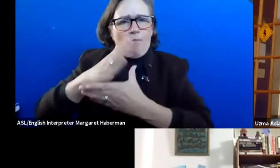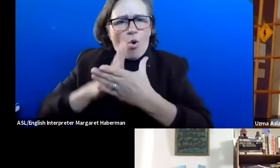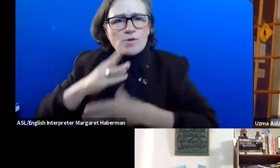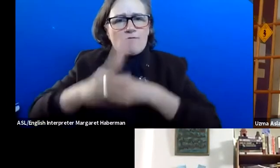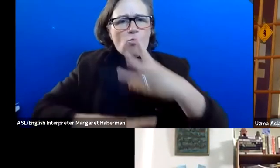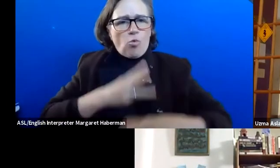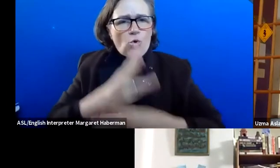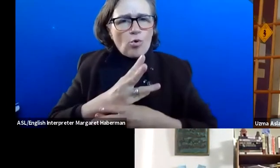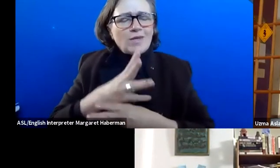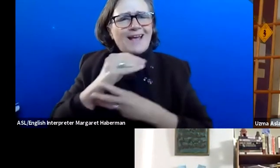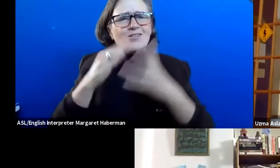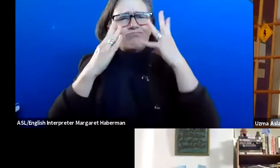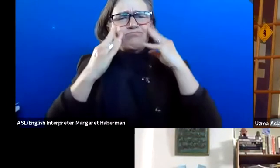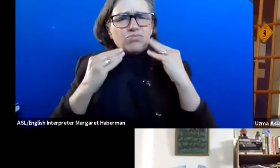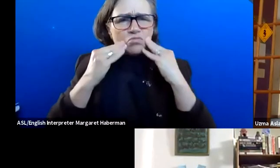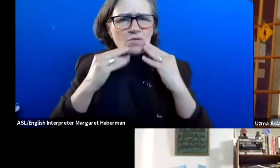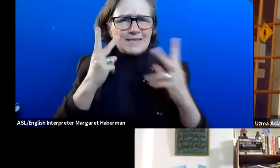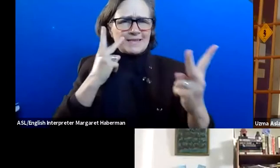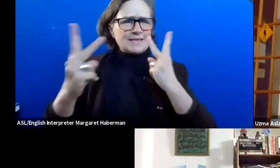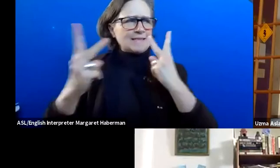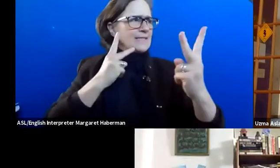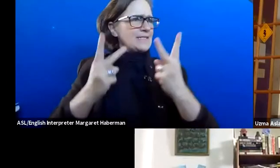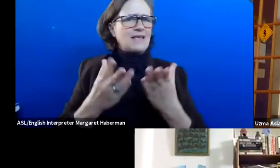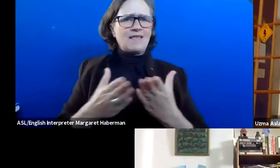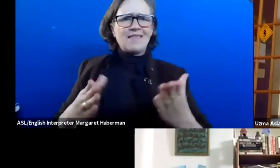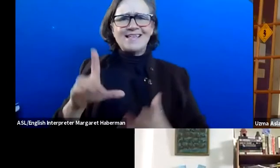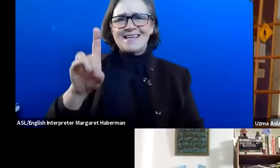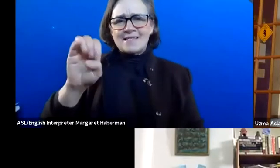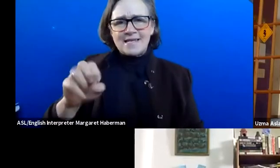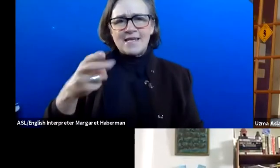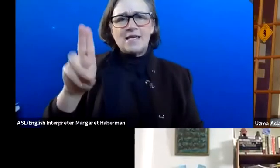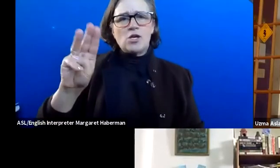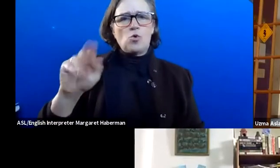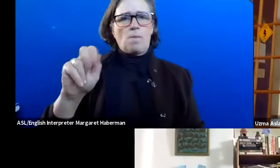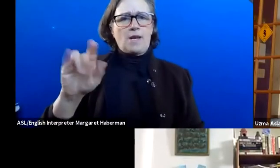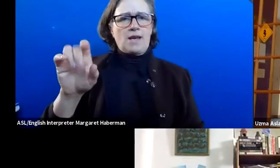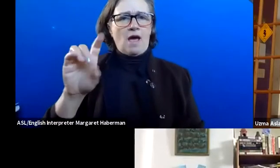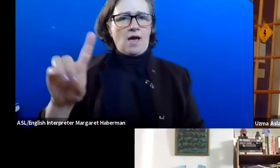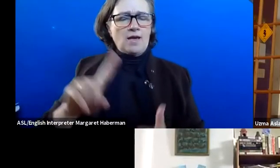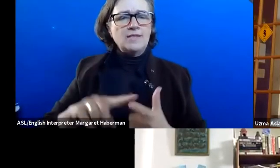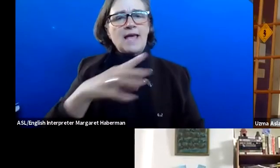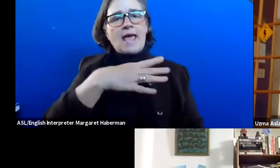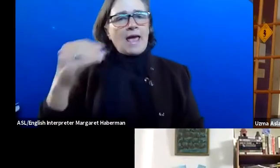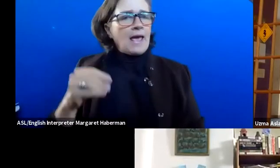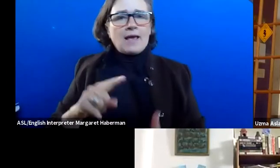is dehumanized, that which is invisibilized, when it doesn't fit into a predetermined